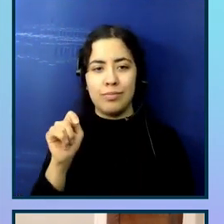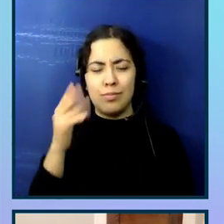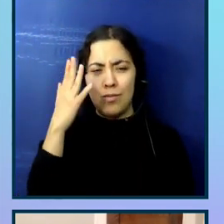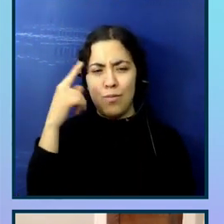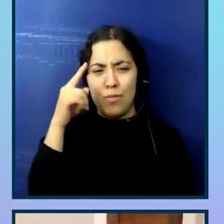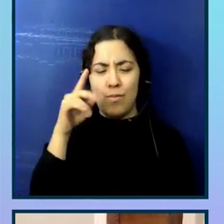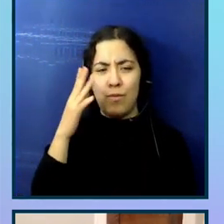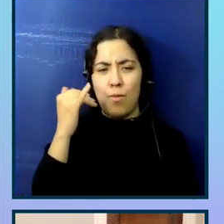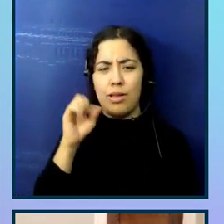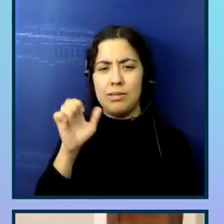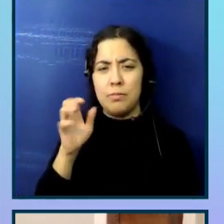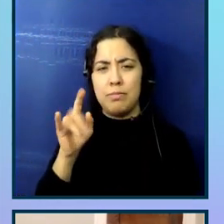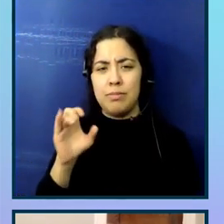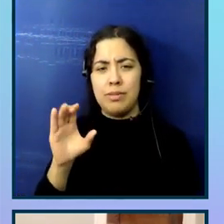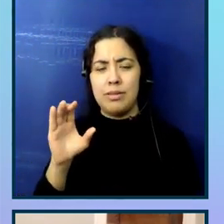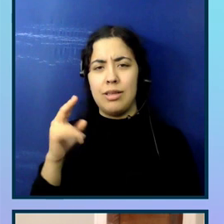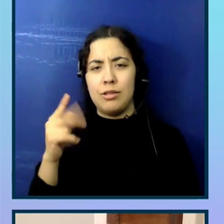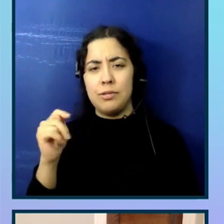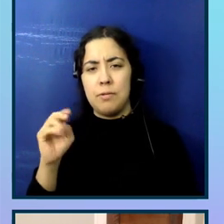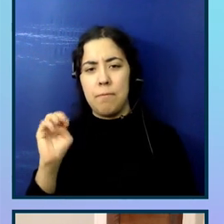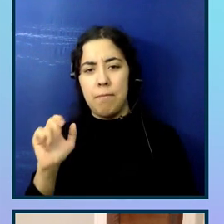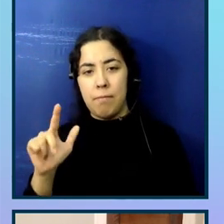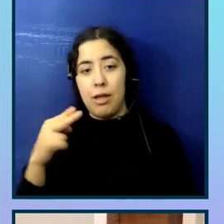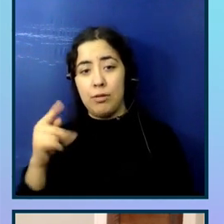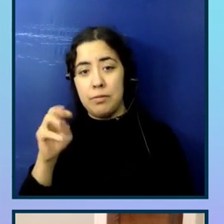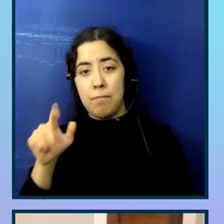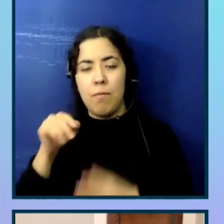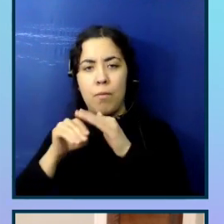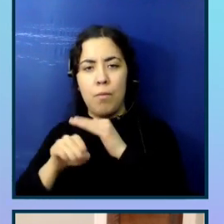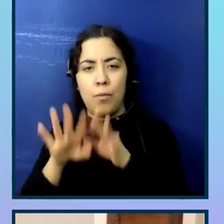Semantic HTML is Important for Accessibility."